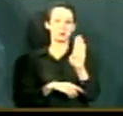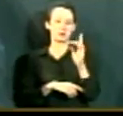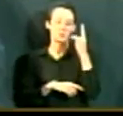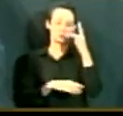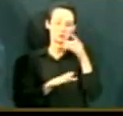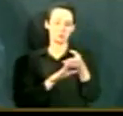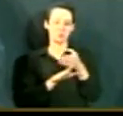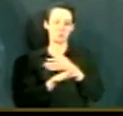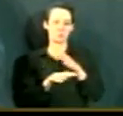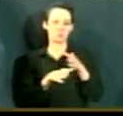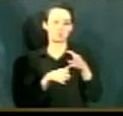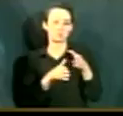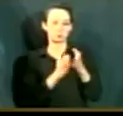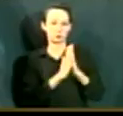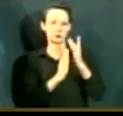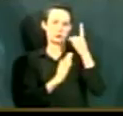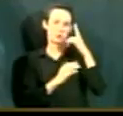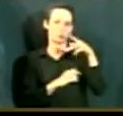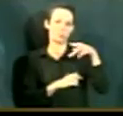need to be clear on.